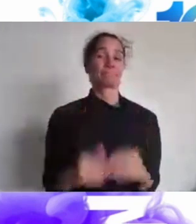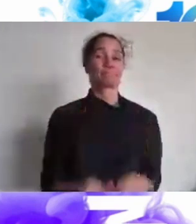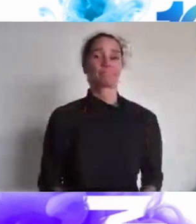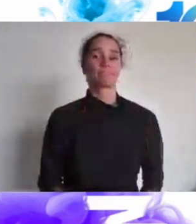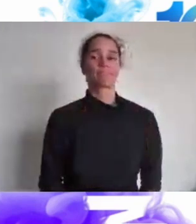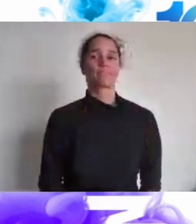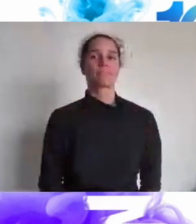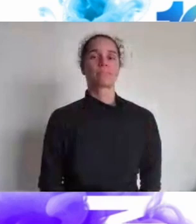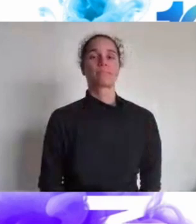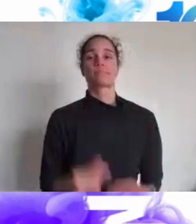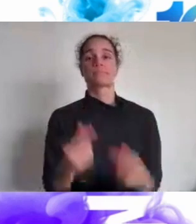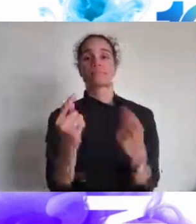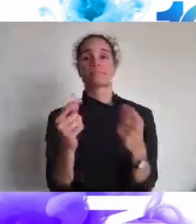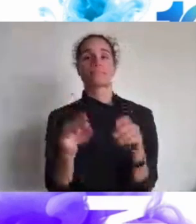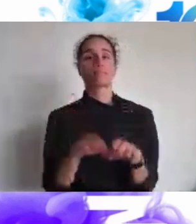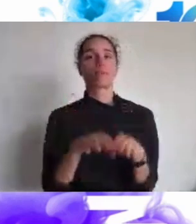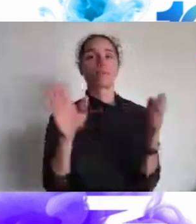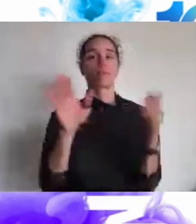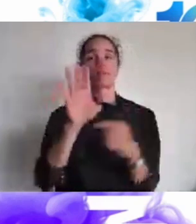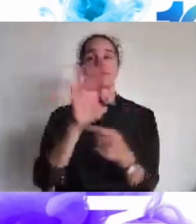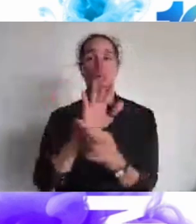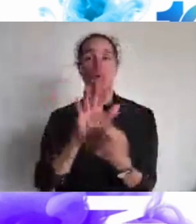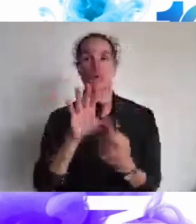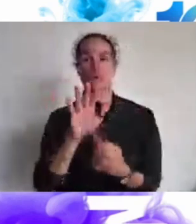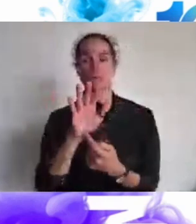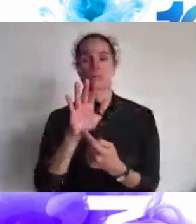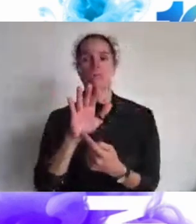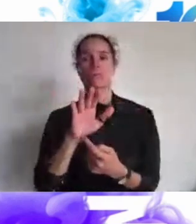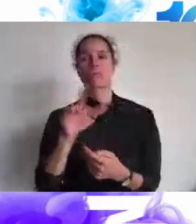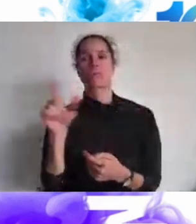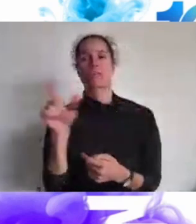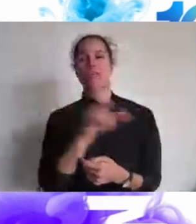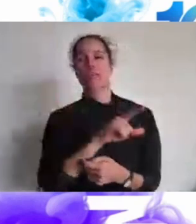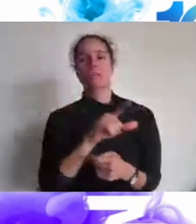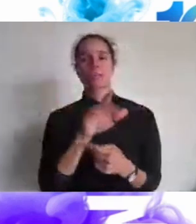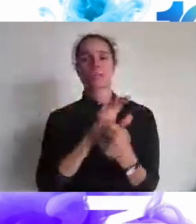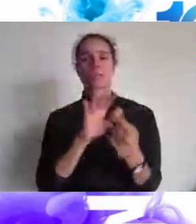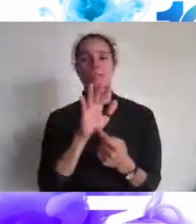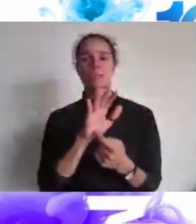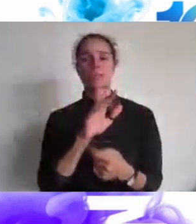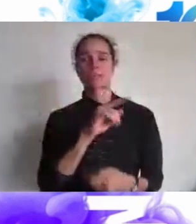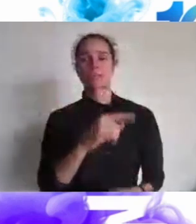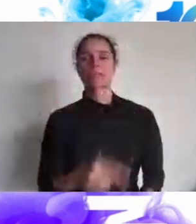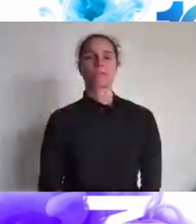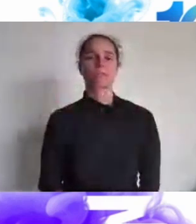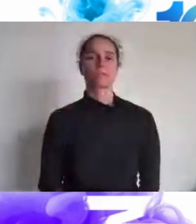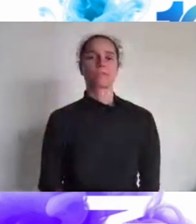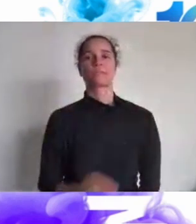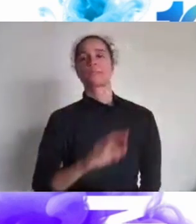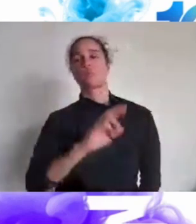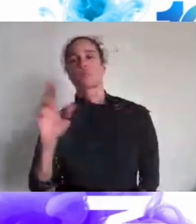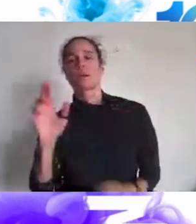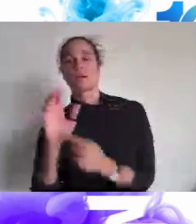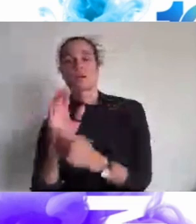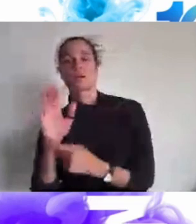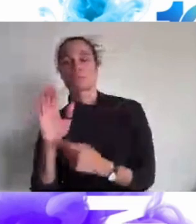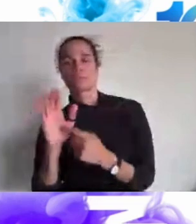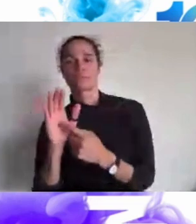you open your palm, your left palm, and the right palm. Your